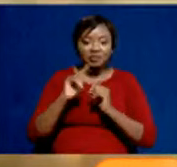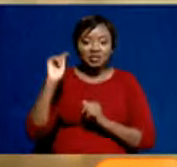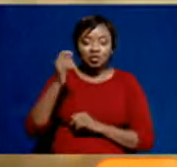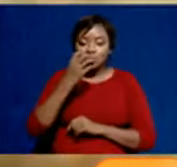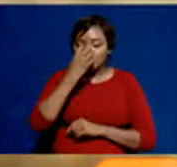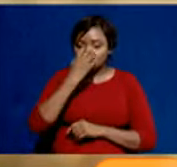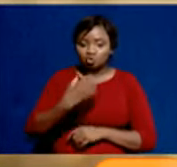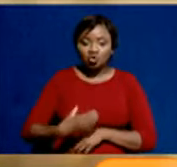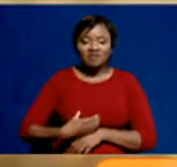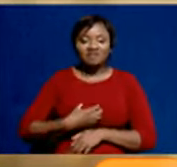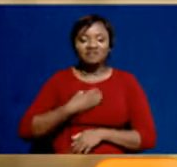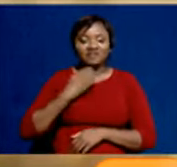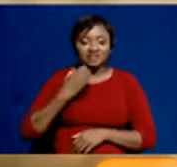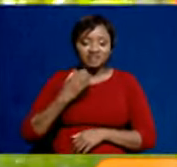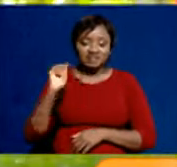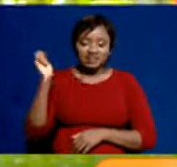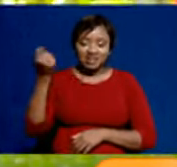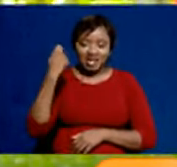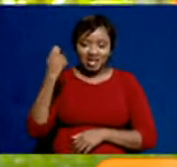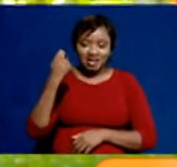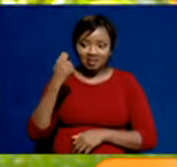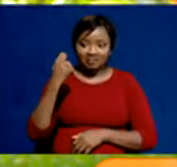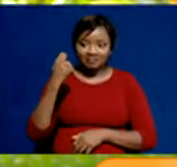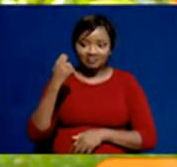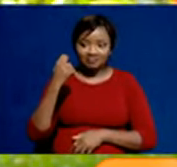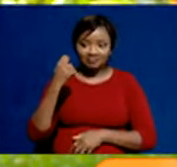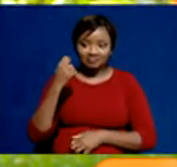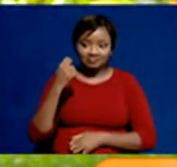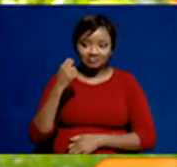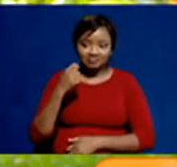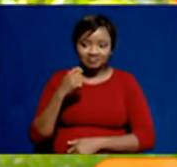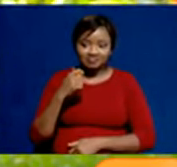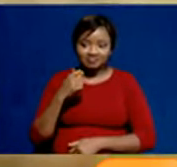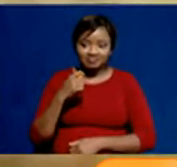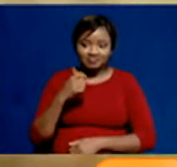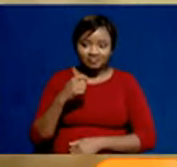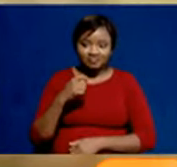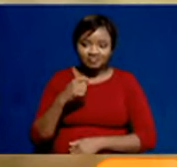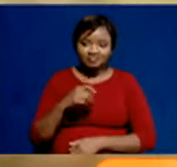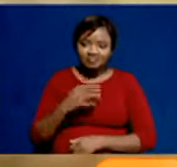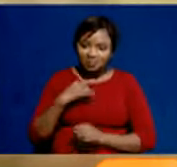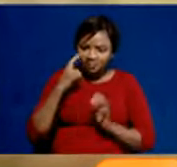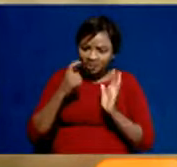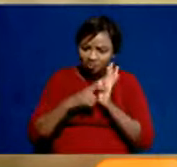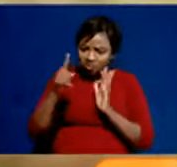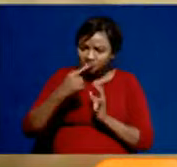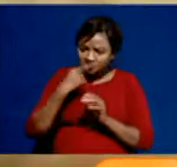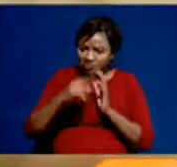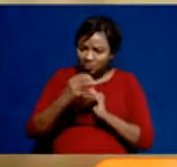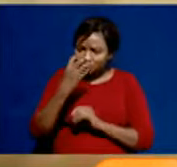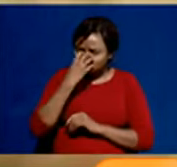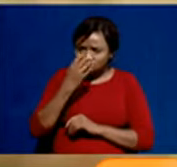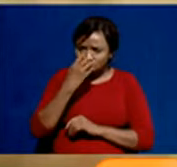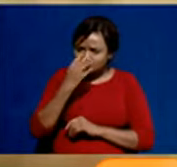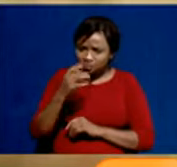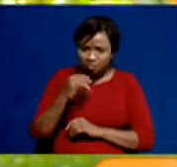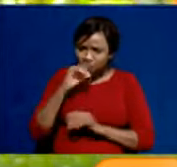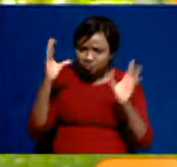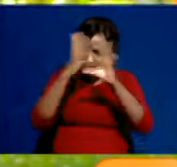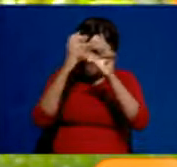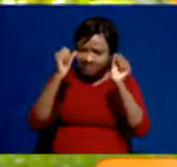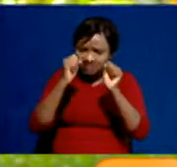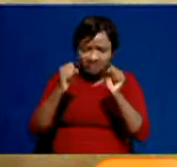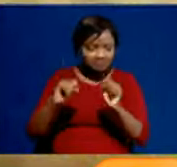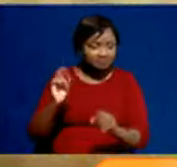Kenya. Because the bulk of his time now is abroad. I notice you say Ruto, not President Ruto. No, he's not my president. He's